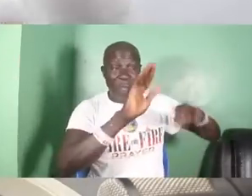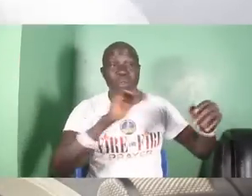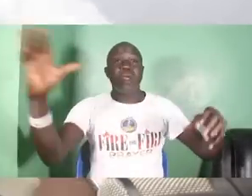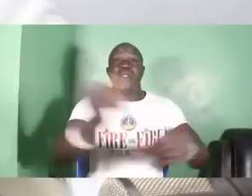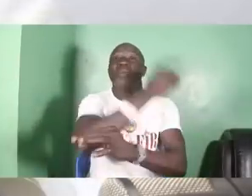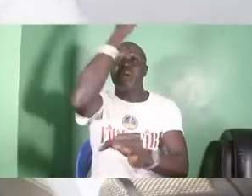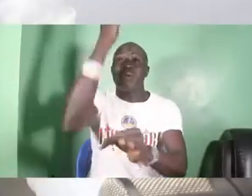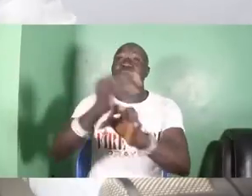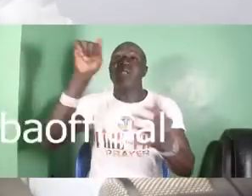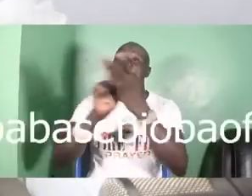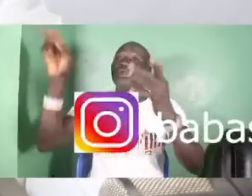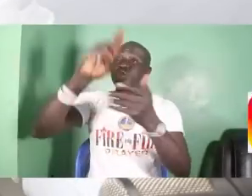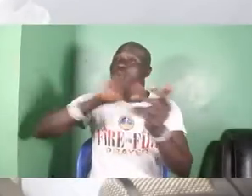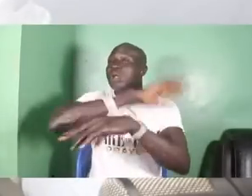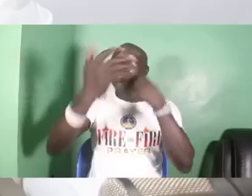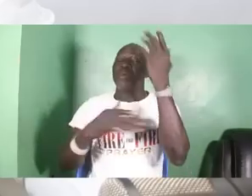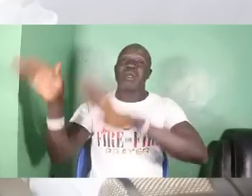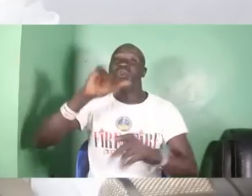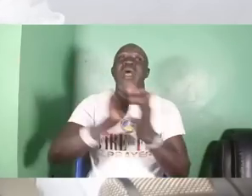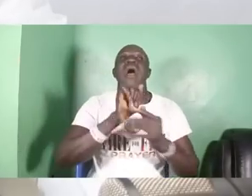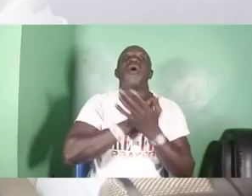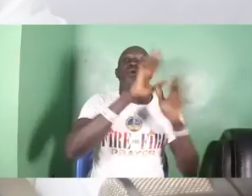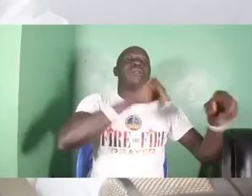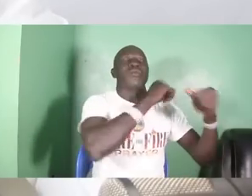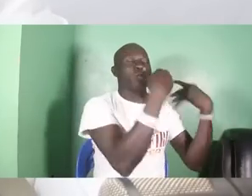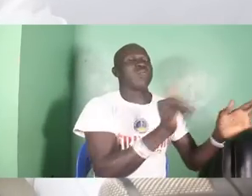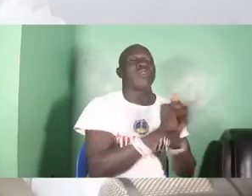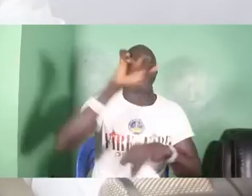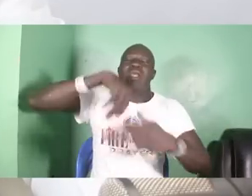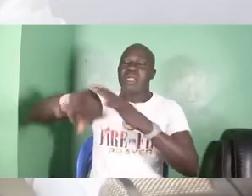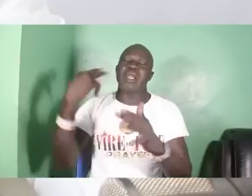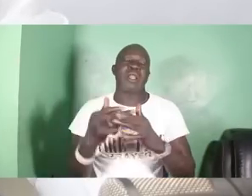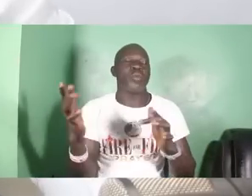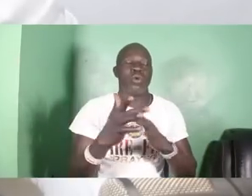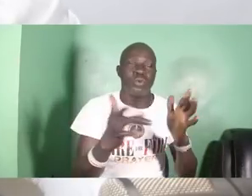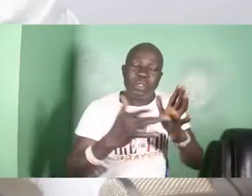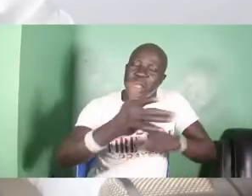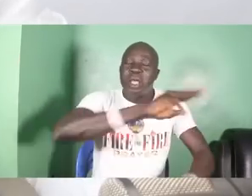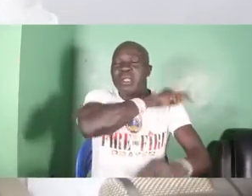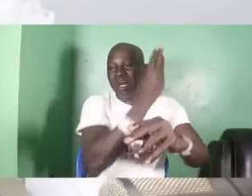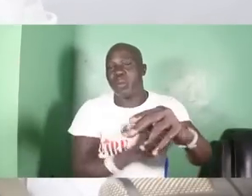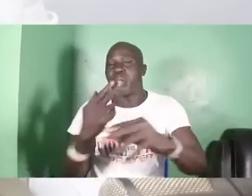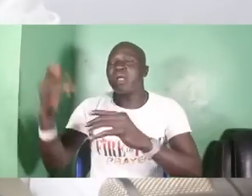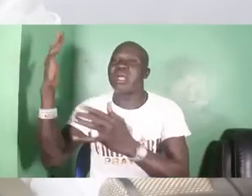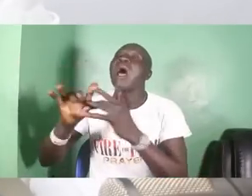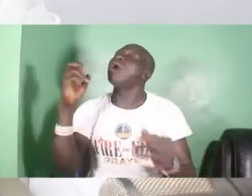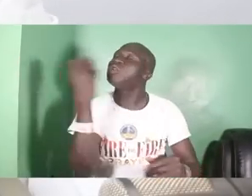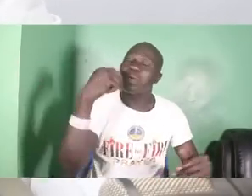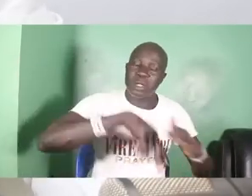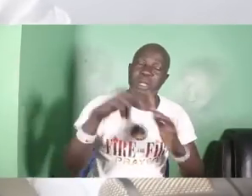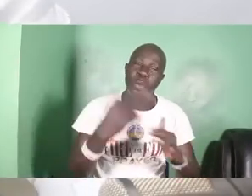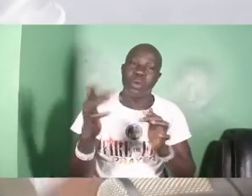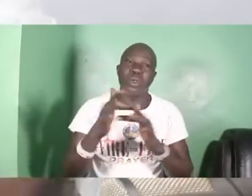over. The simple thing that you use is the drill of one thing. You must not stop it in the name of Jesus. I pronounce that. I